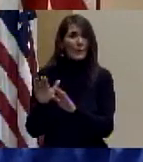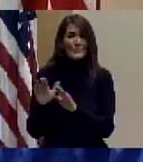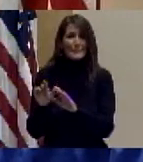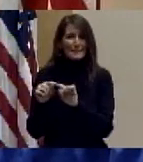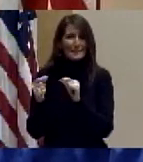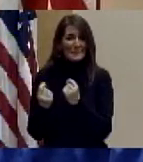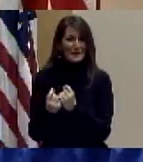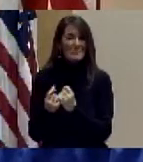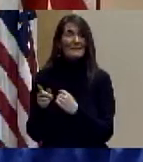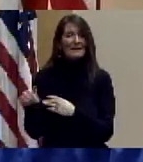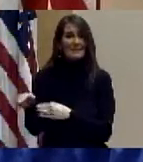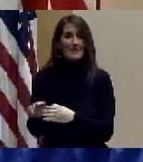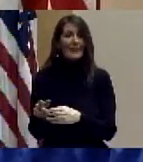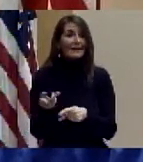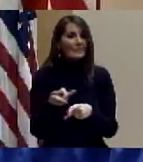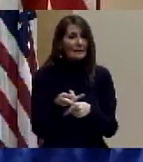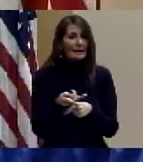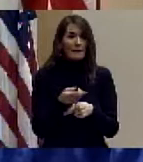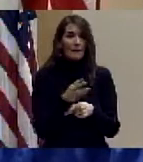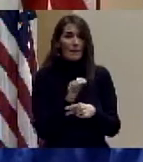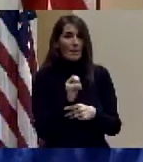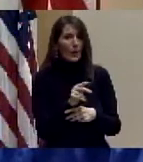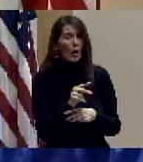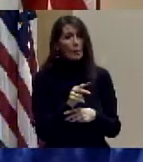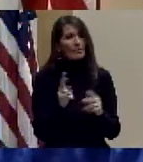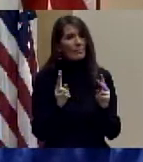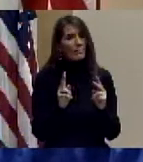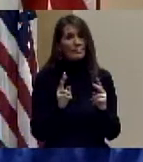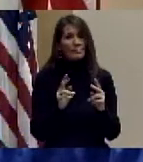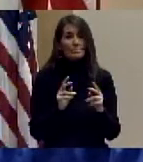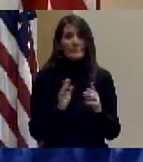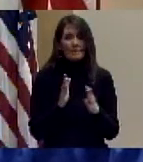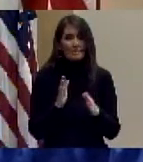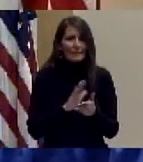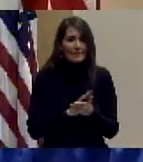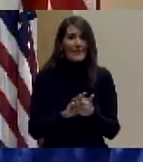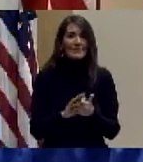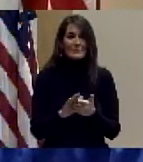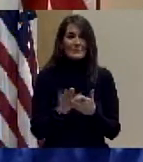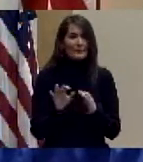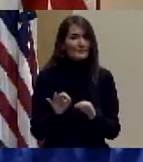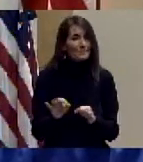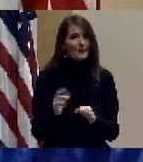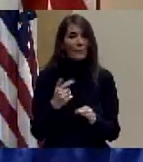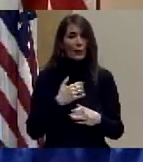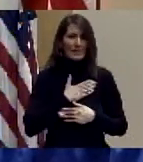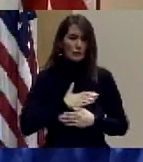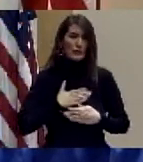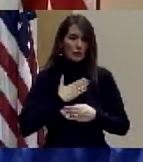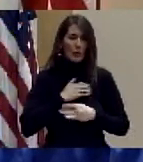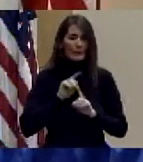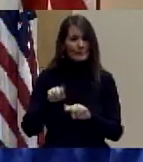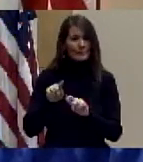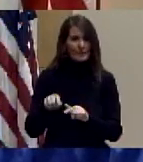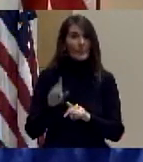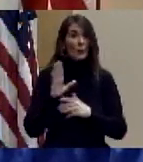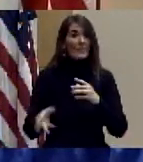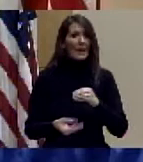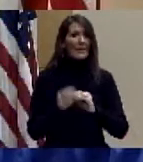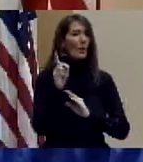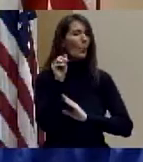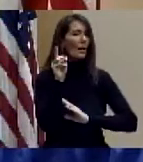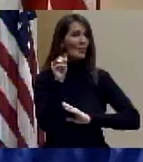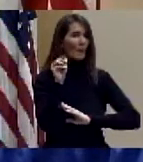employees maintain this spectacular system for the public to enjoy. And as I mentioned before, we're going to be adding one more